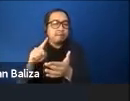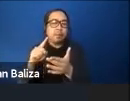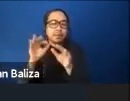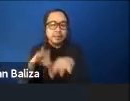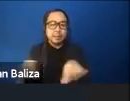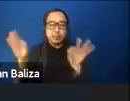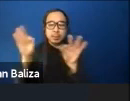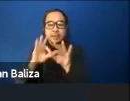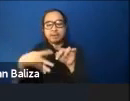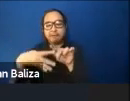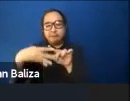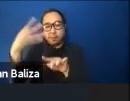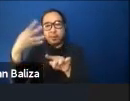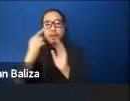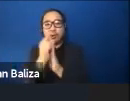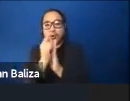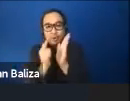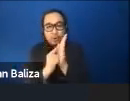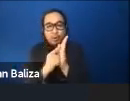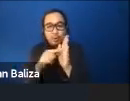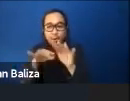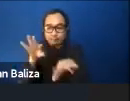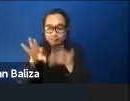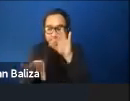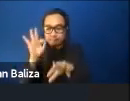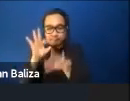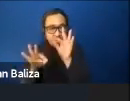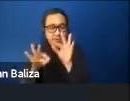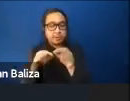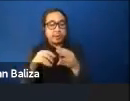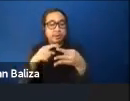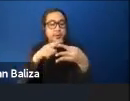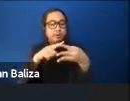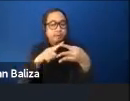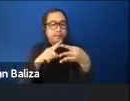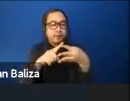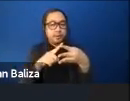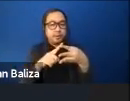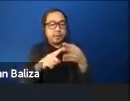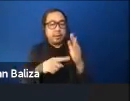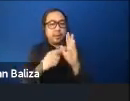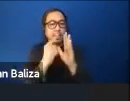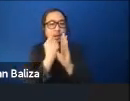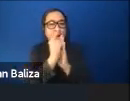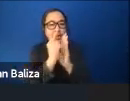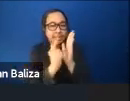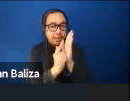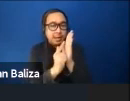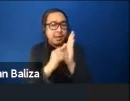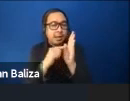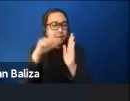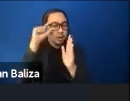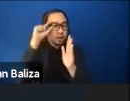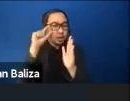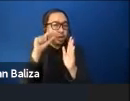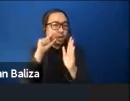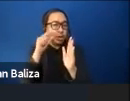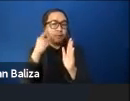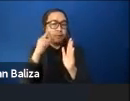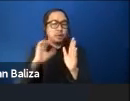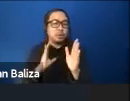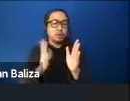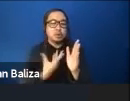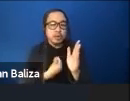have seen, that we have identified. One is legal gender recognitions for trans community,